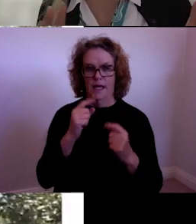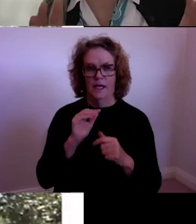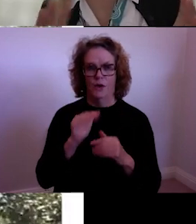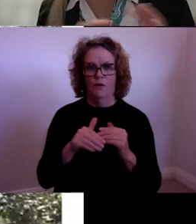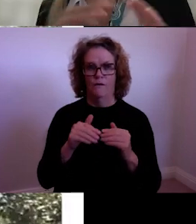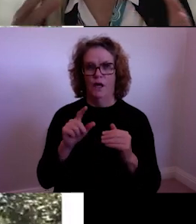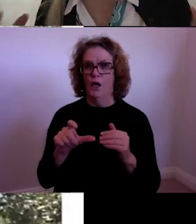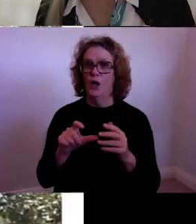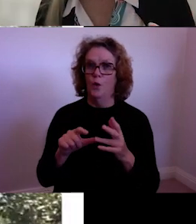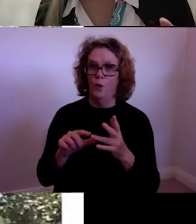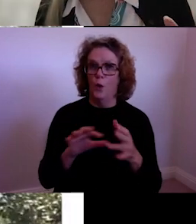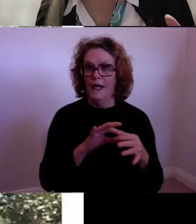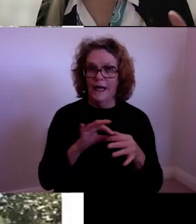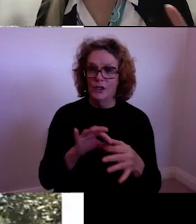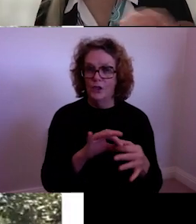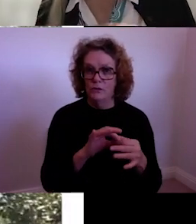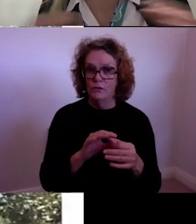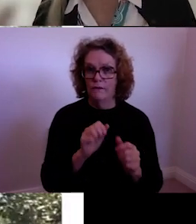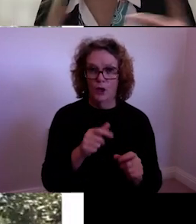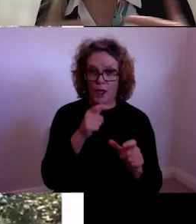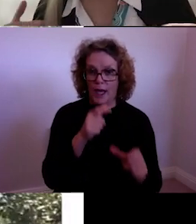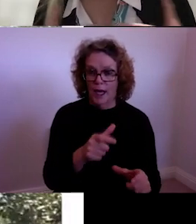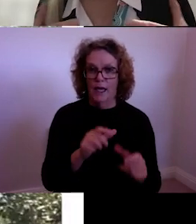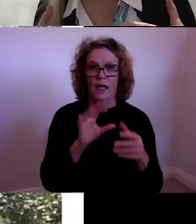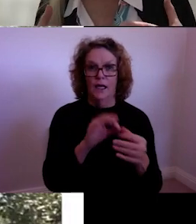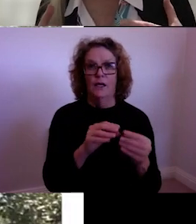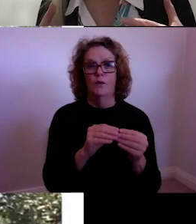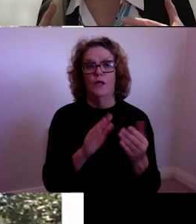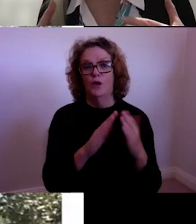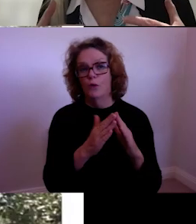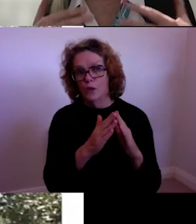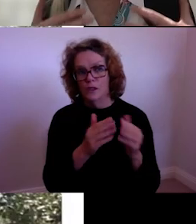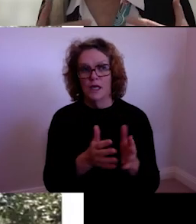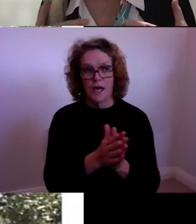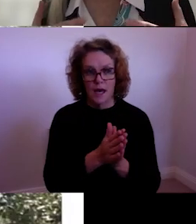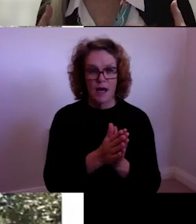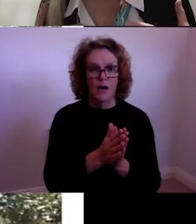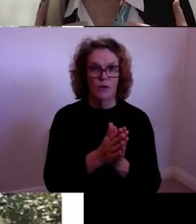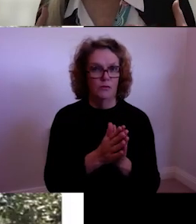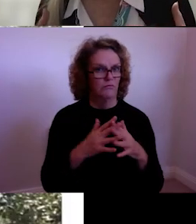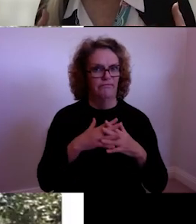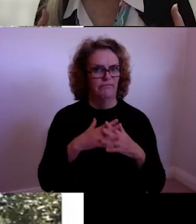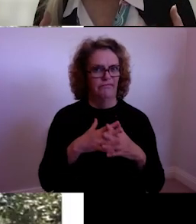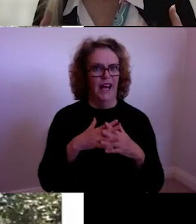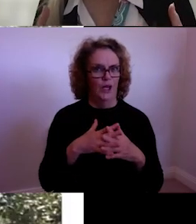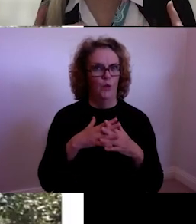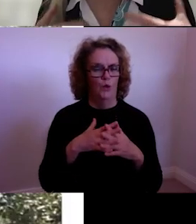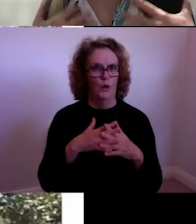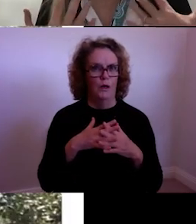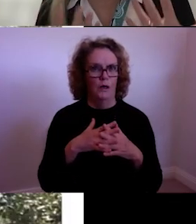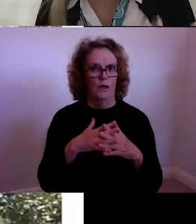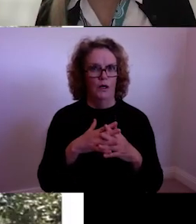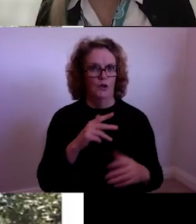coordination of her care and linking to the community and how all of that coordination is of value to both of you.